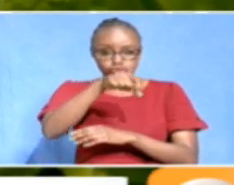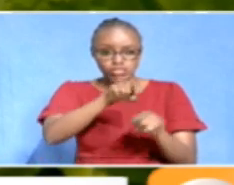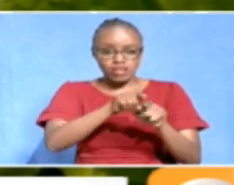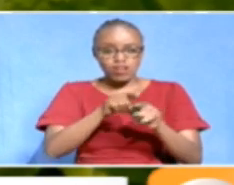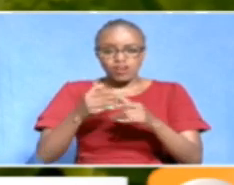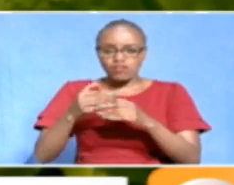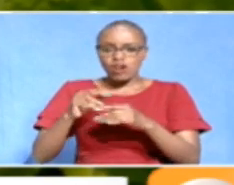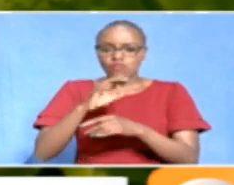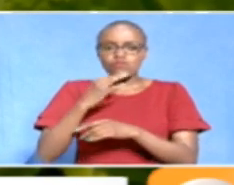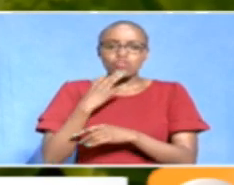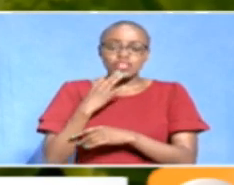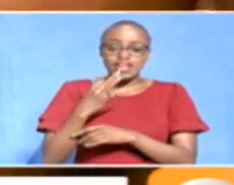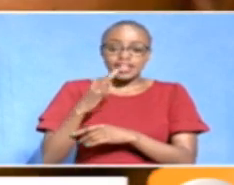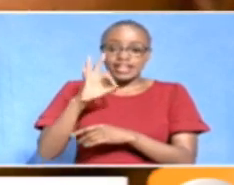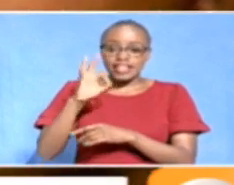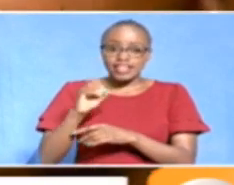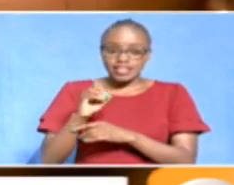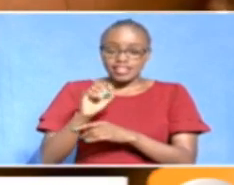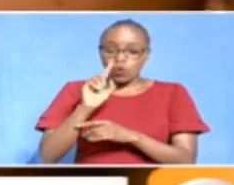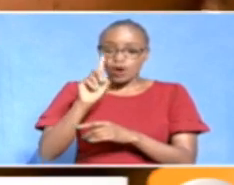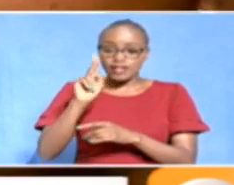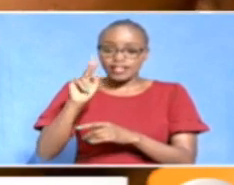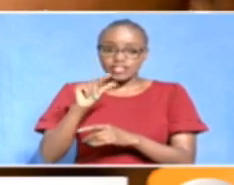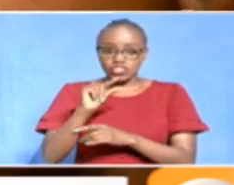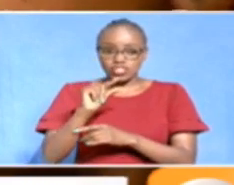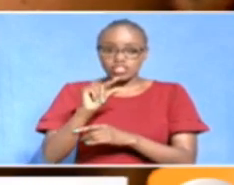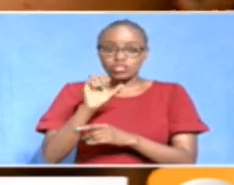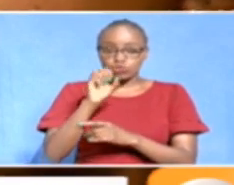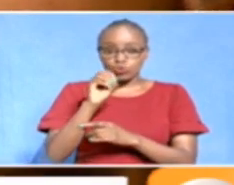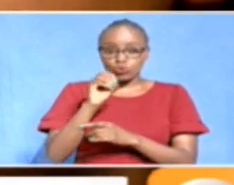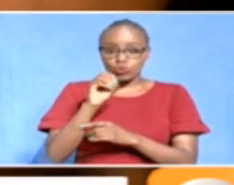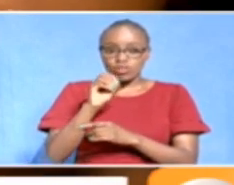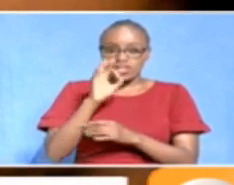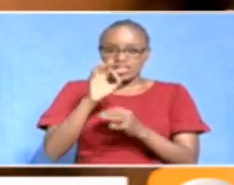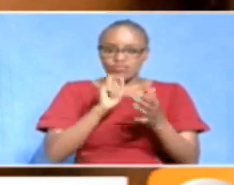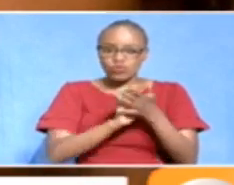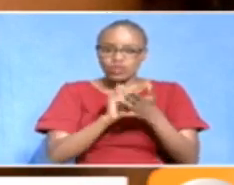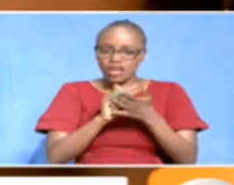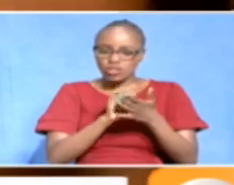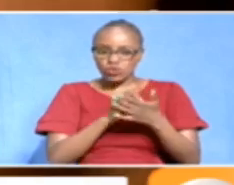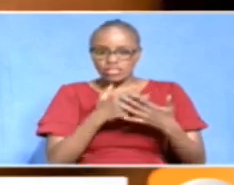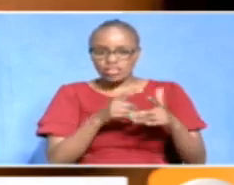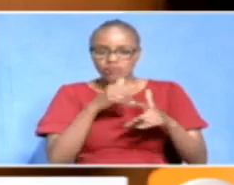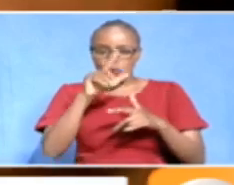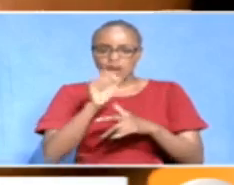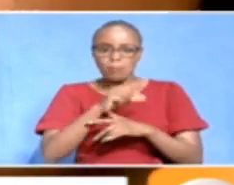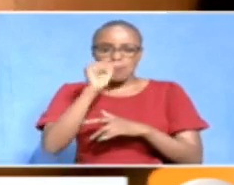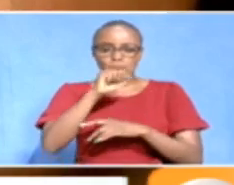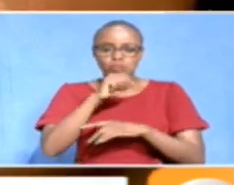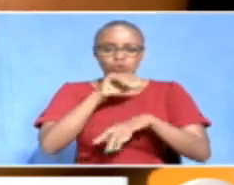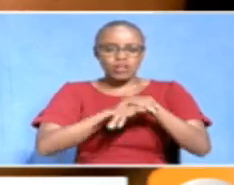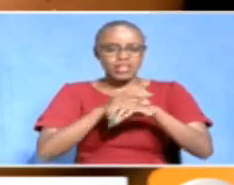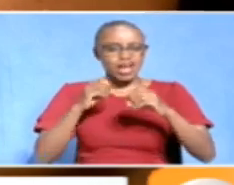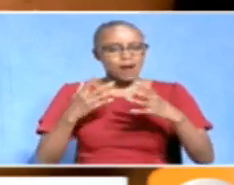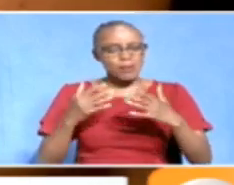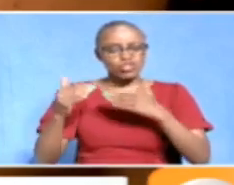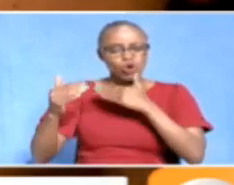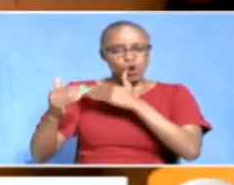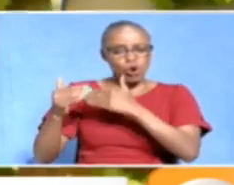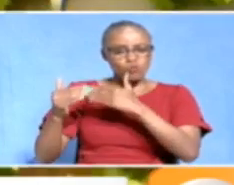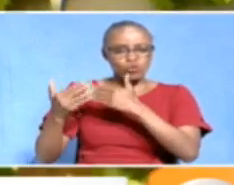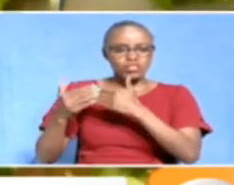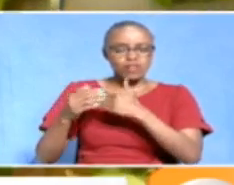for 330 shillings per kg. Yeah, so in a month you can make close